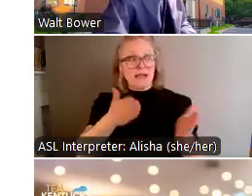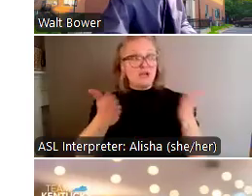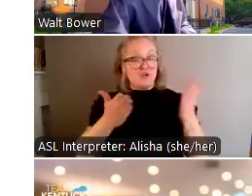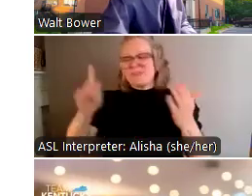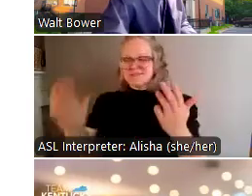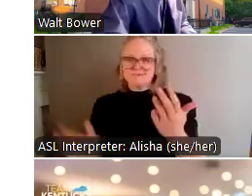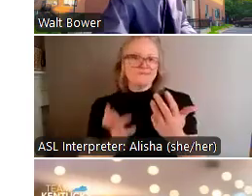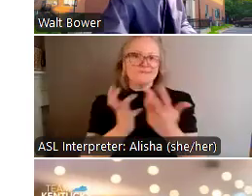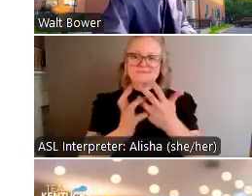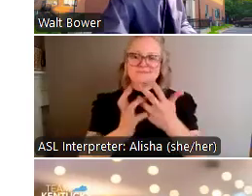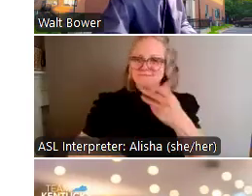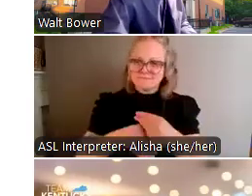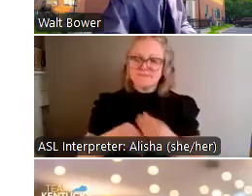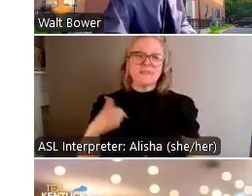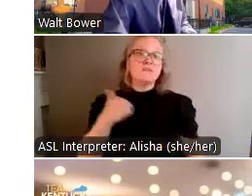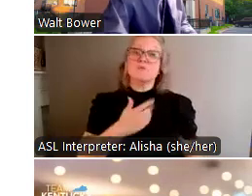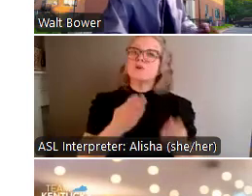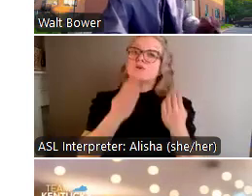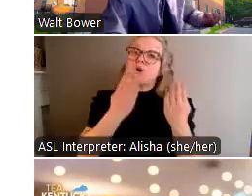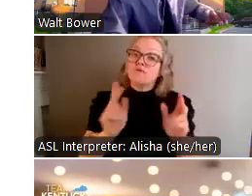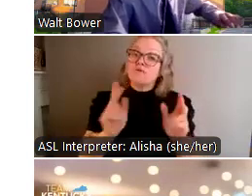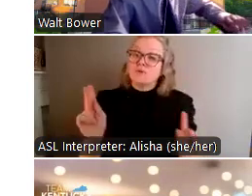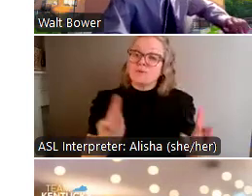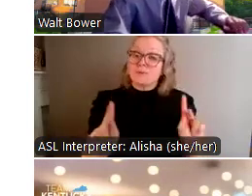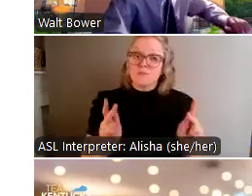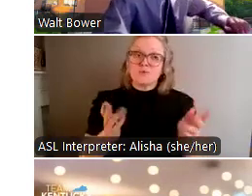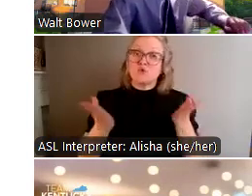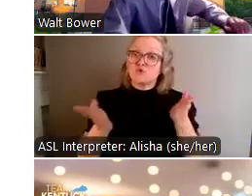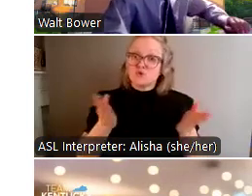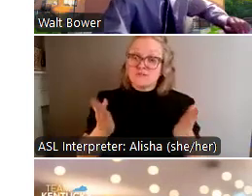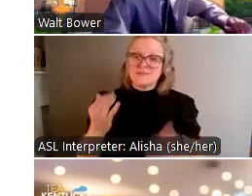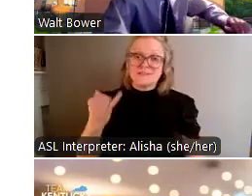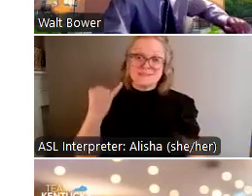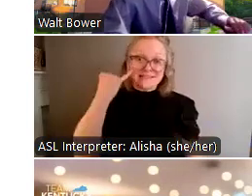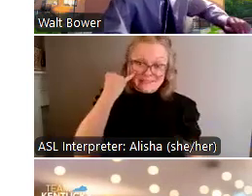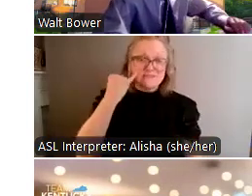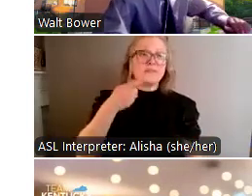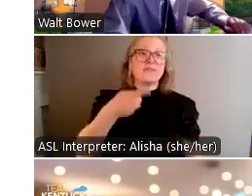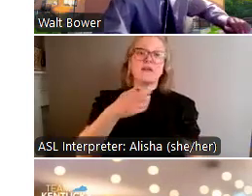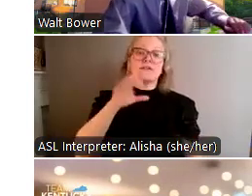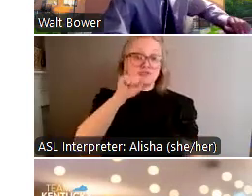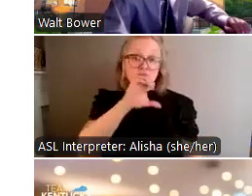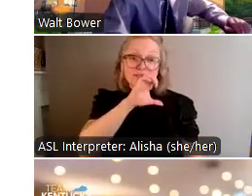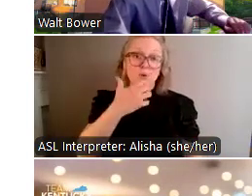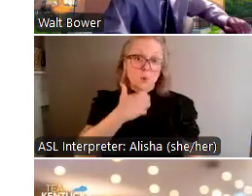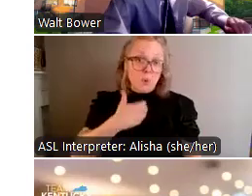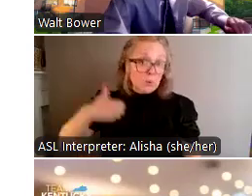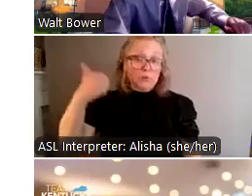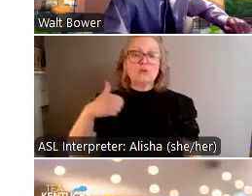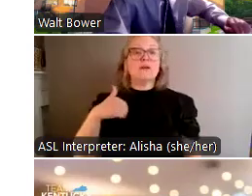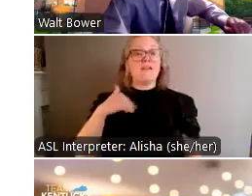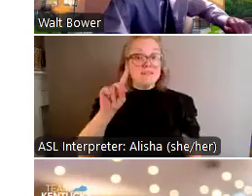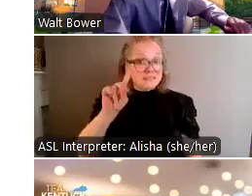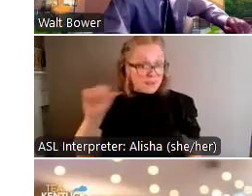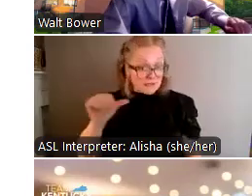we offer individuals services who may be aged or have a disability and they want to live